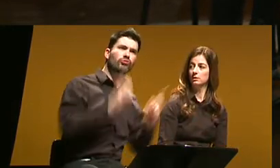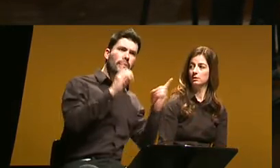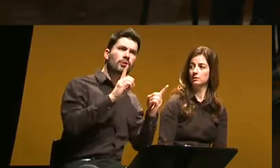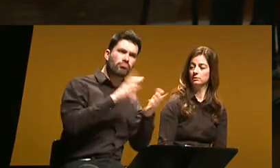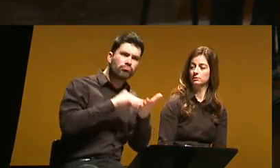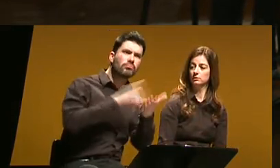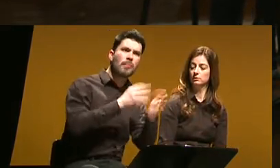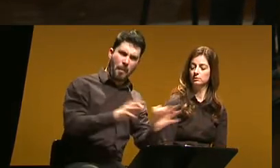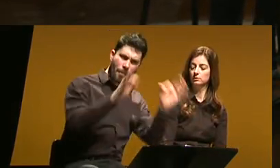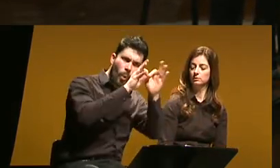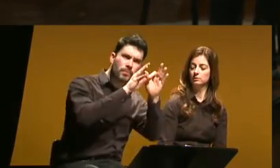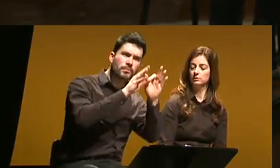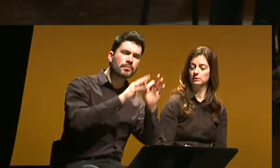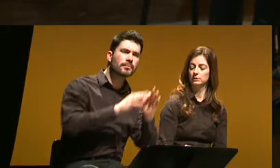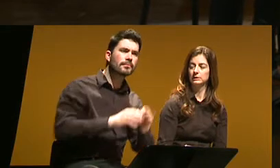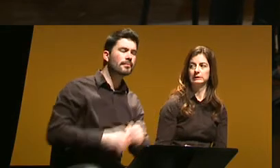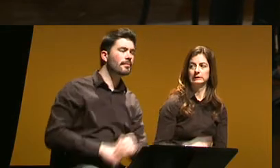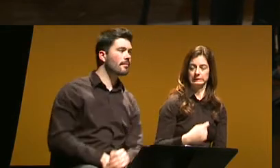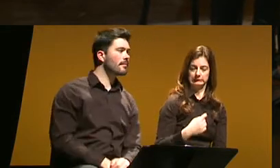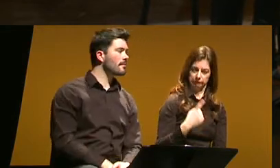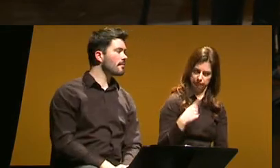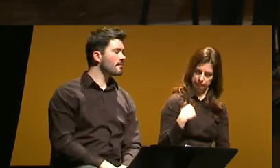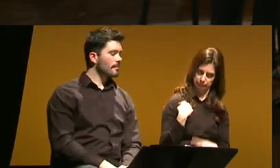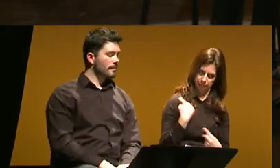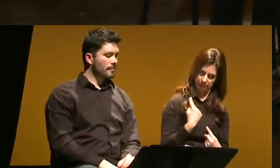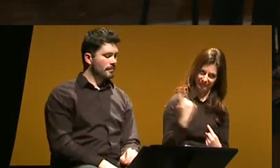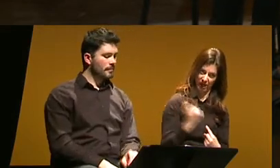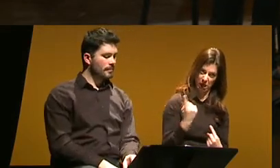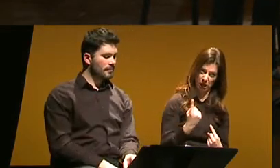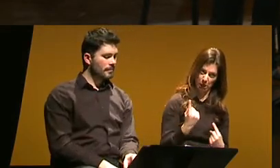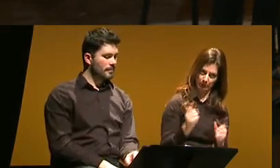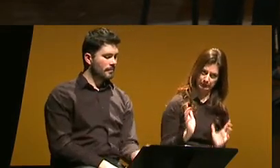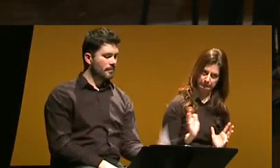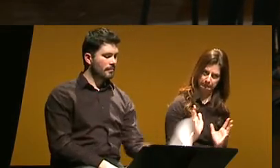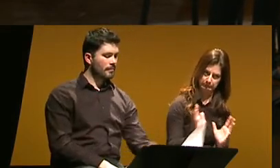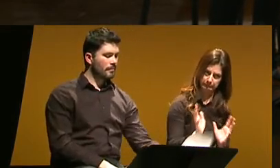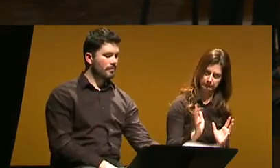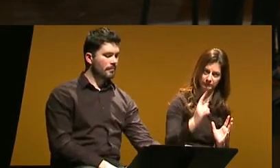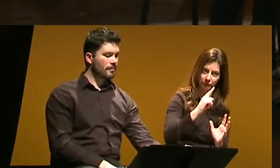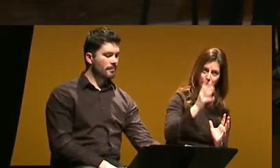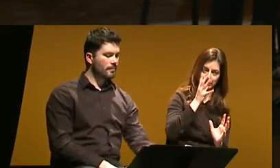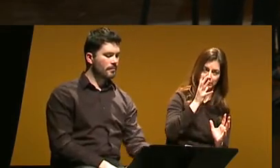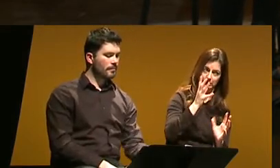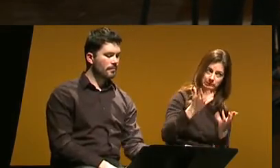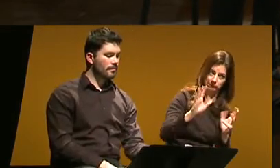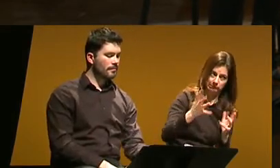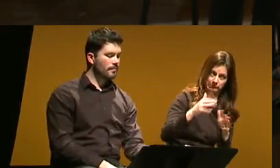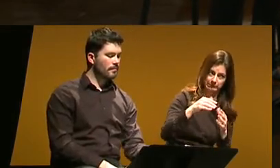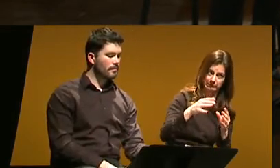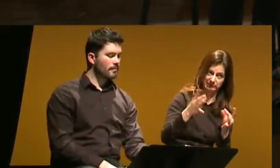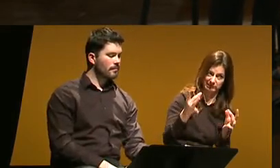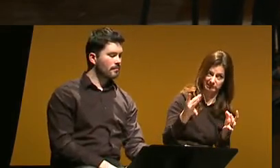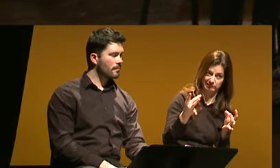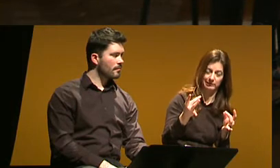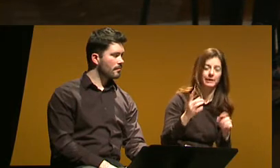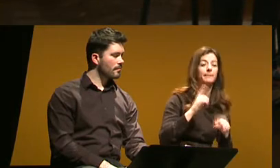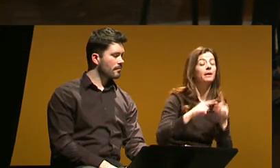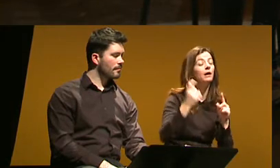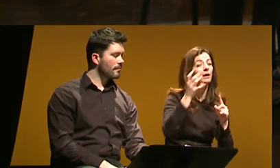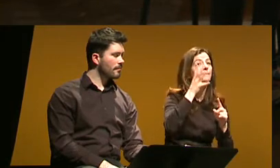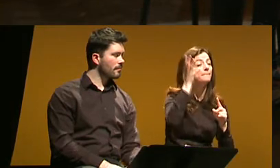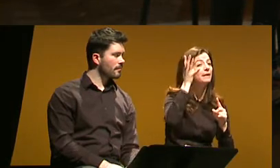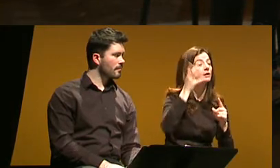education. I've always pushed the boundaries of what is acceptable for my family. My parents give me freedom in my choices, though they